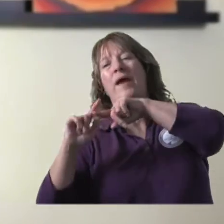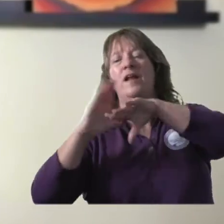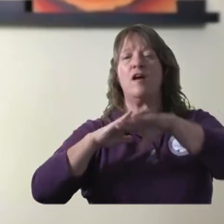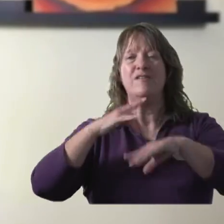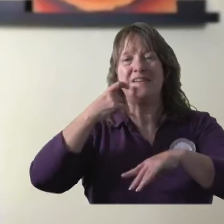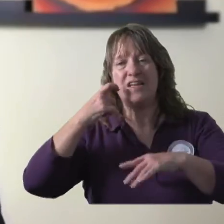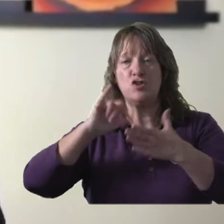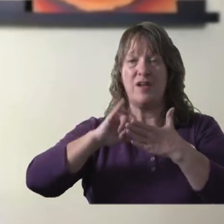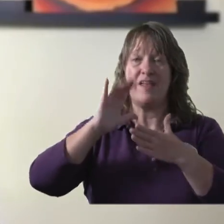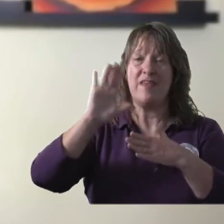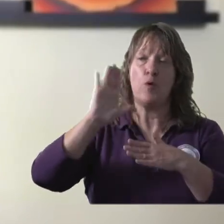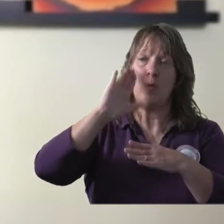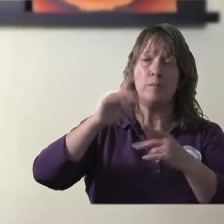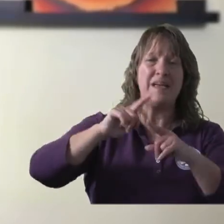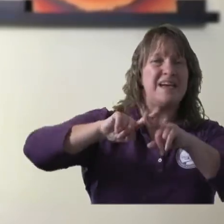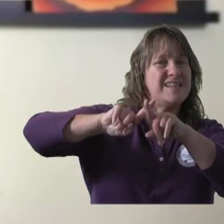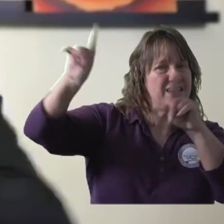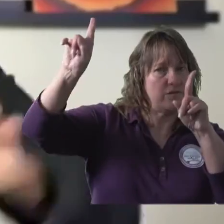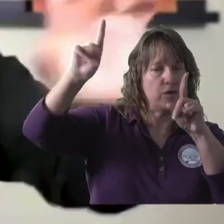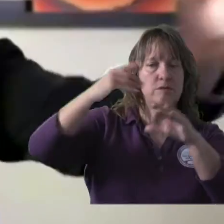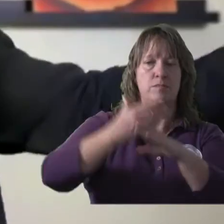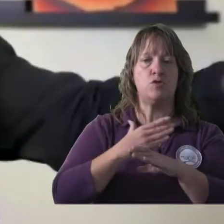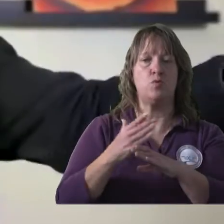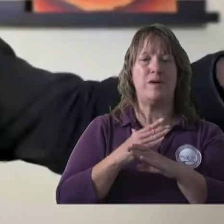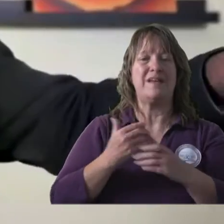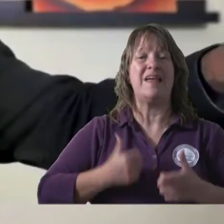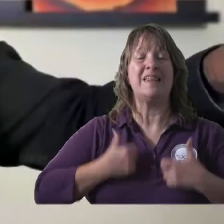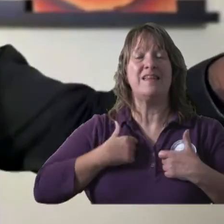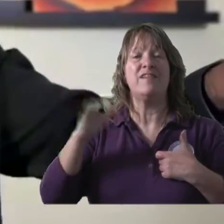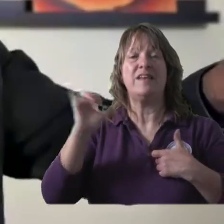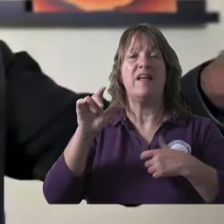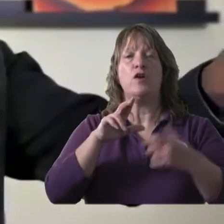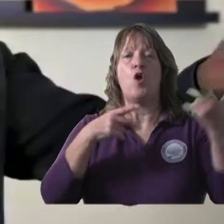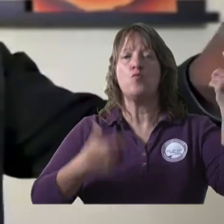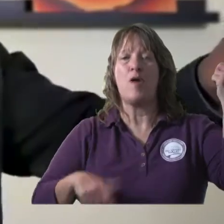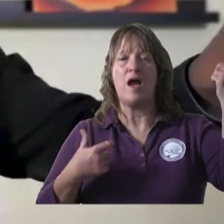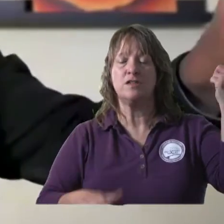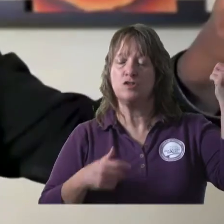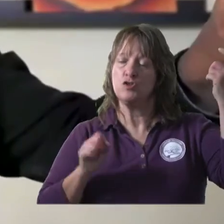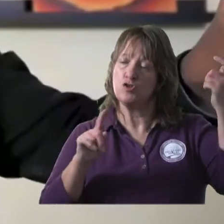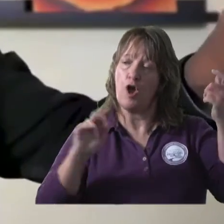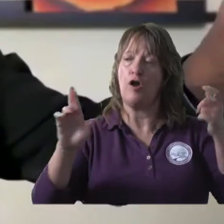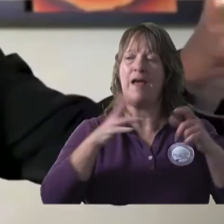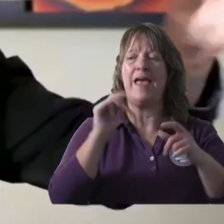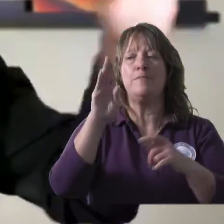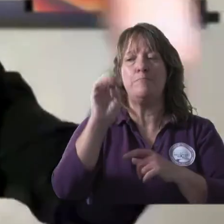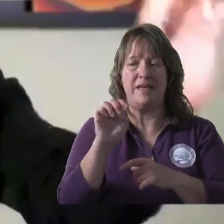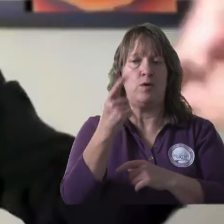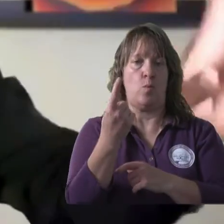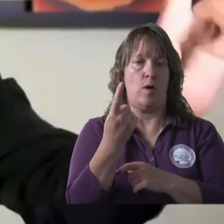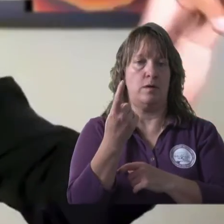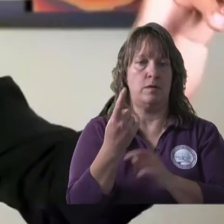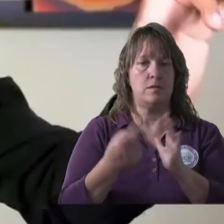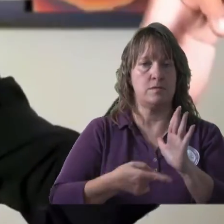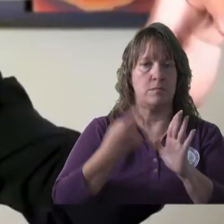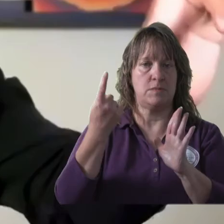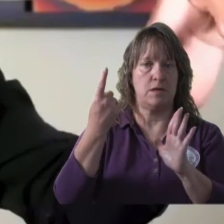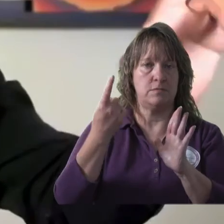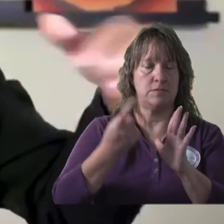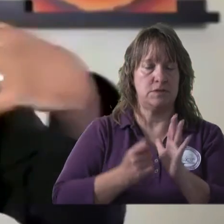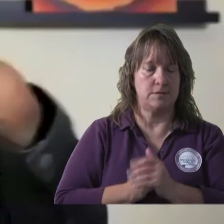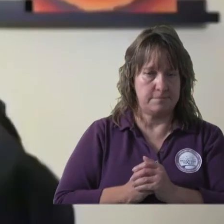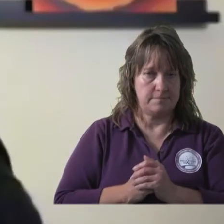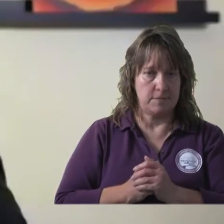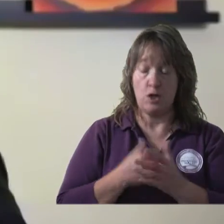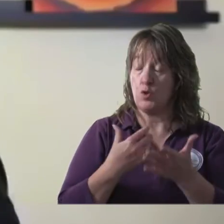addiction, and that there is a distinct difference between living like a rock star and actually being one. Sometimes, no